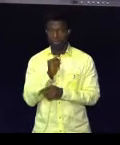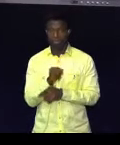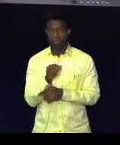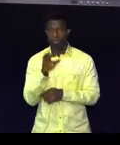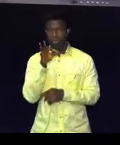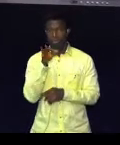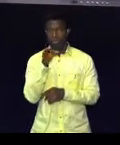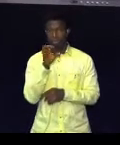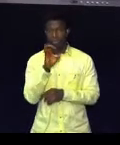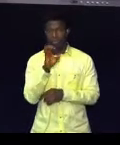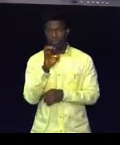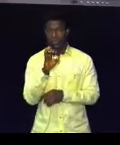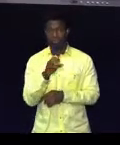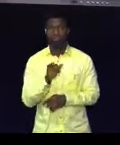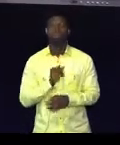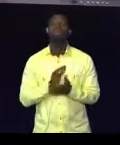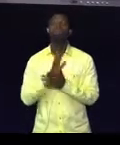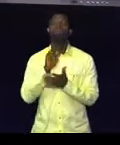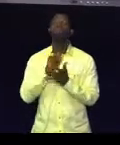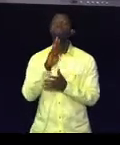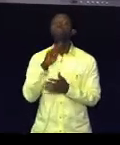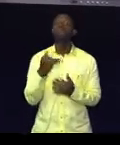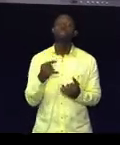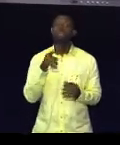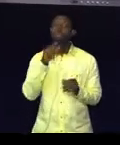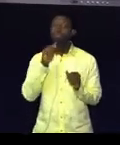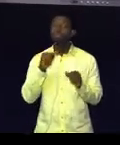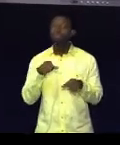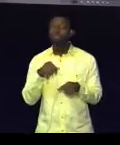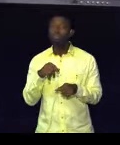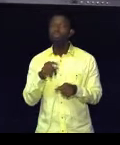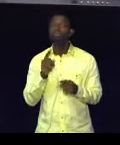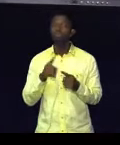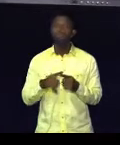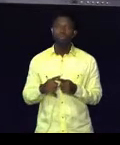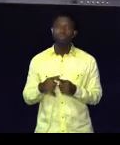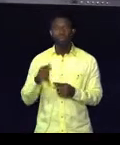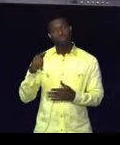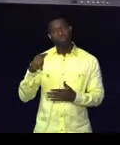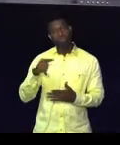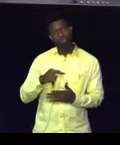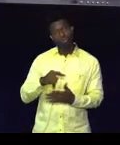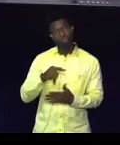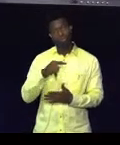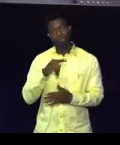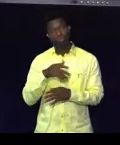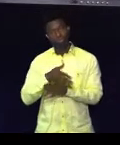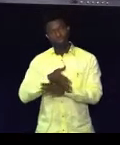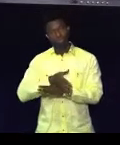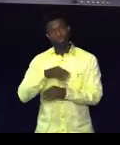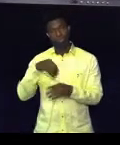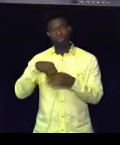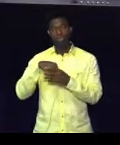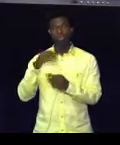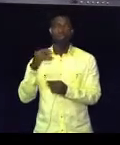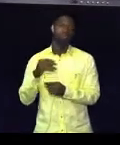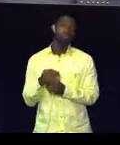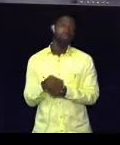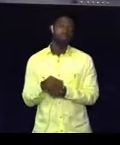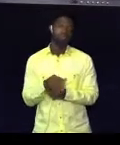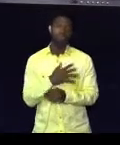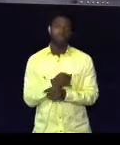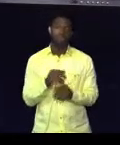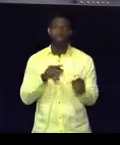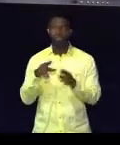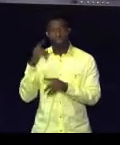my friend, we get 900. Now, I believe that by now you've been able to, cross out all gray areas, and you're ready for